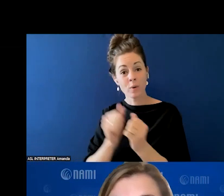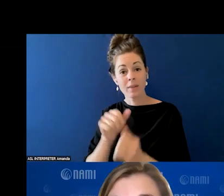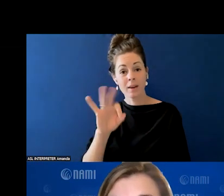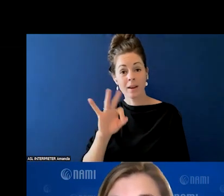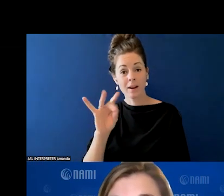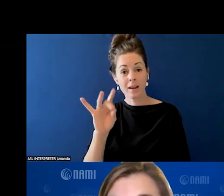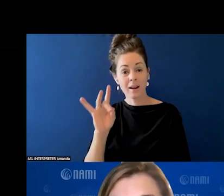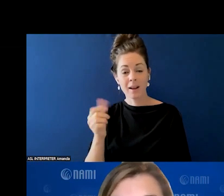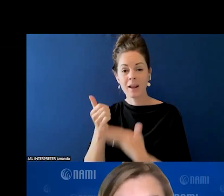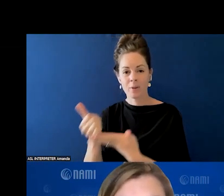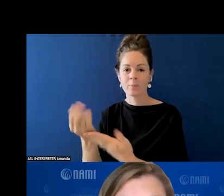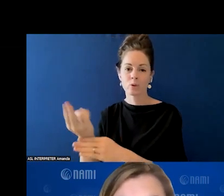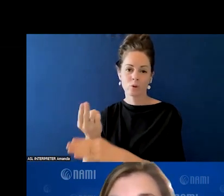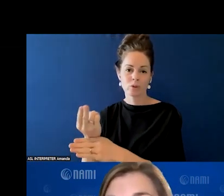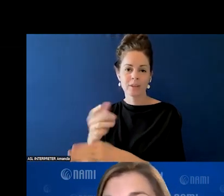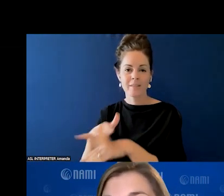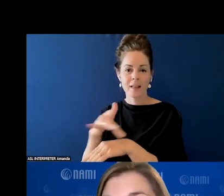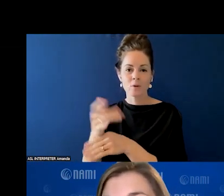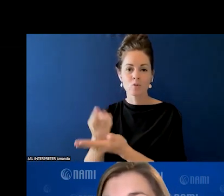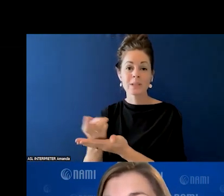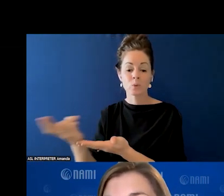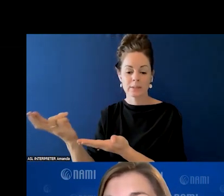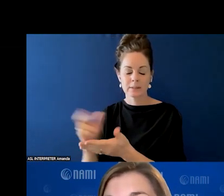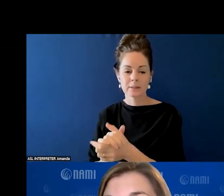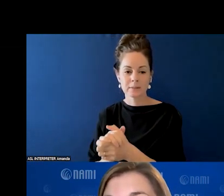available there. You can jump to the next slide.